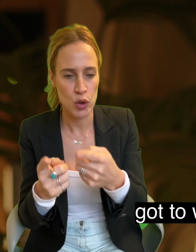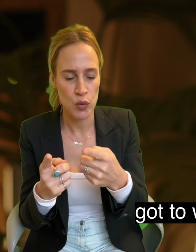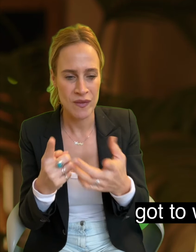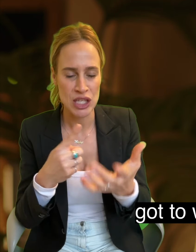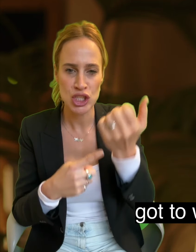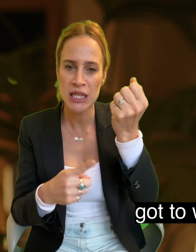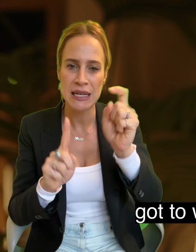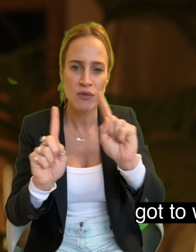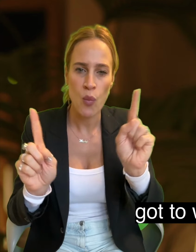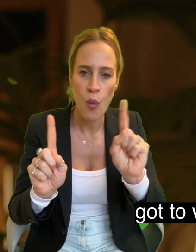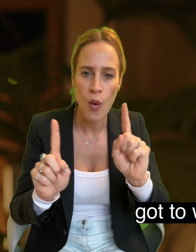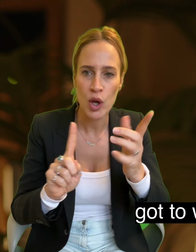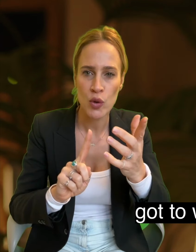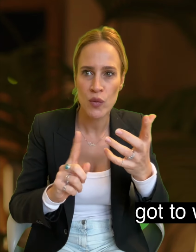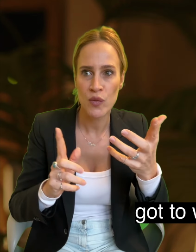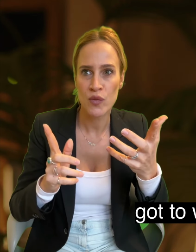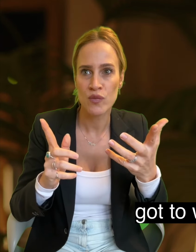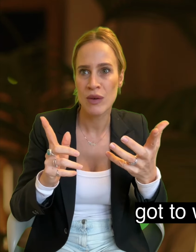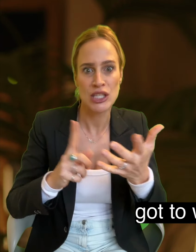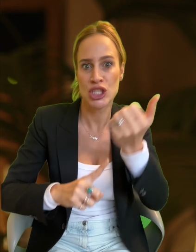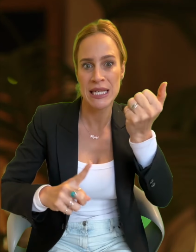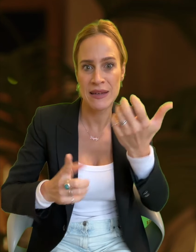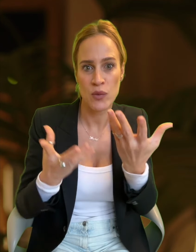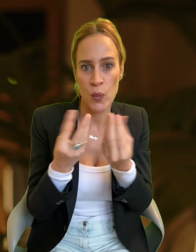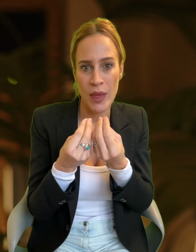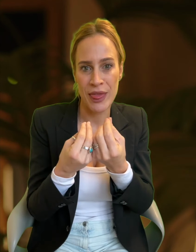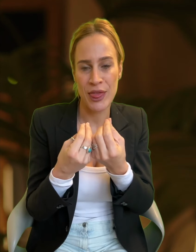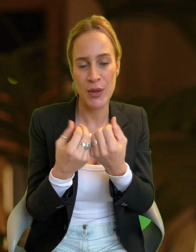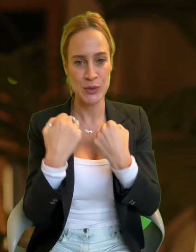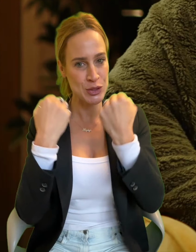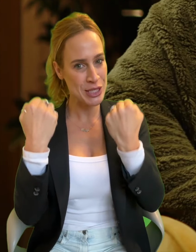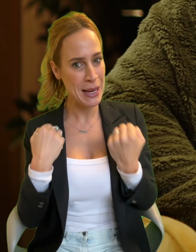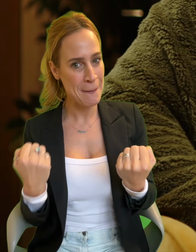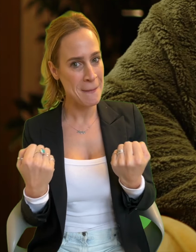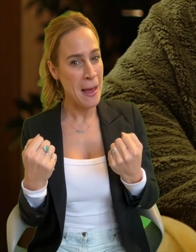gym, J7, award-winning gym, right?